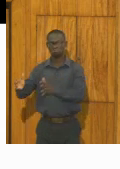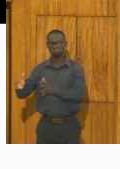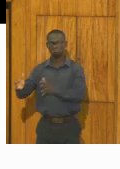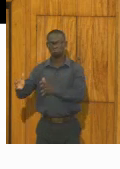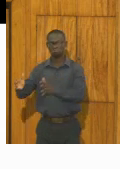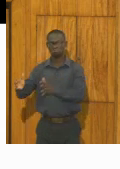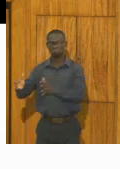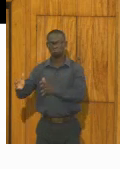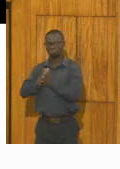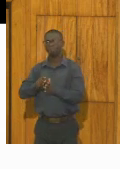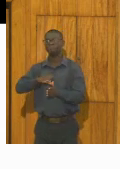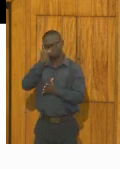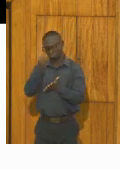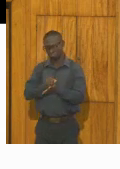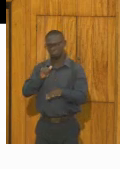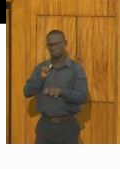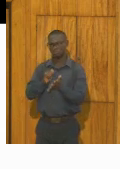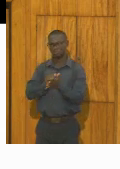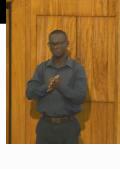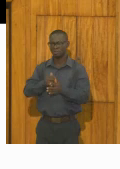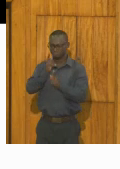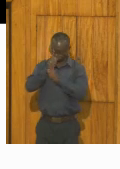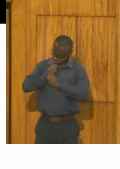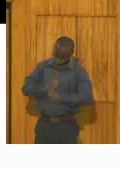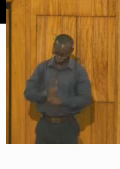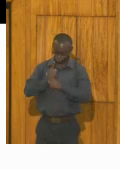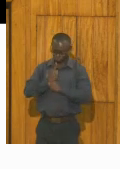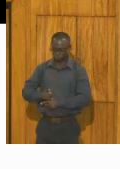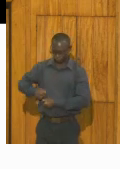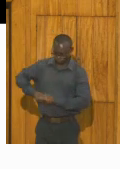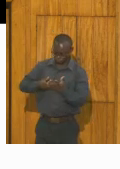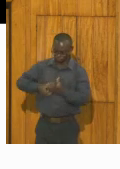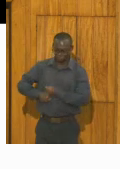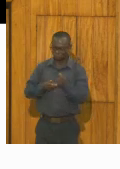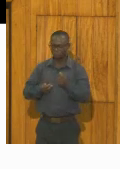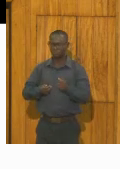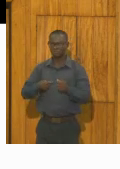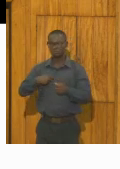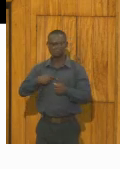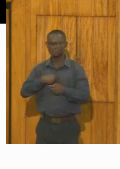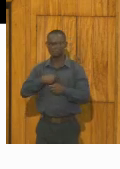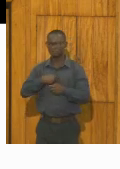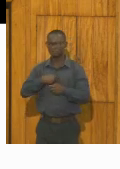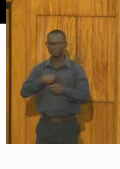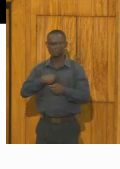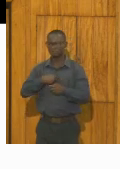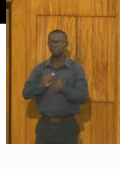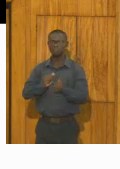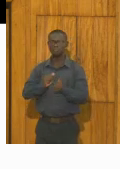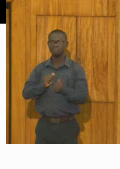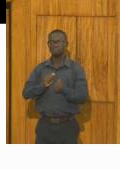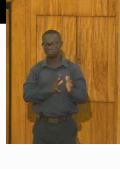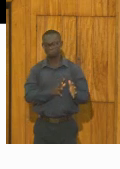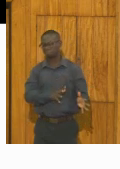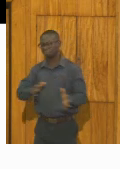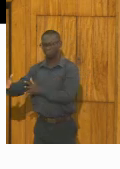policies, we must ensure that there is consistency in the supply chain so that we don't have breaks, that you shift and you